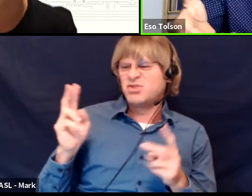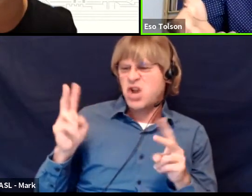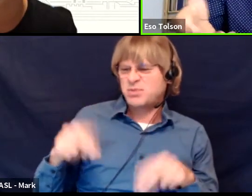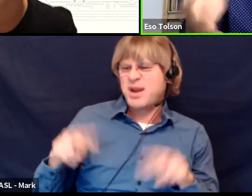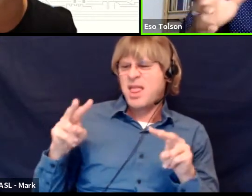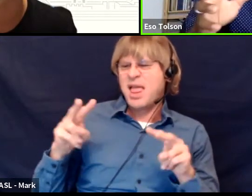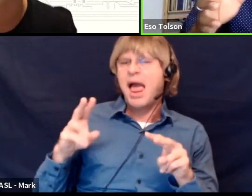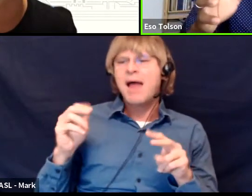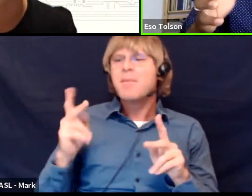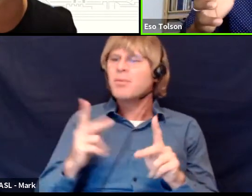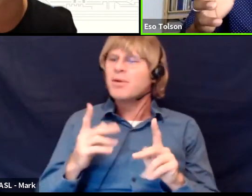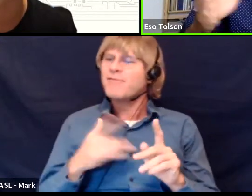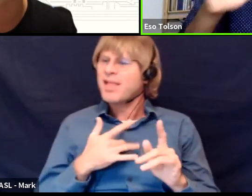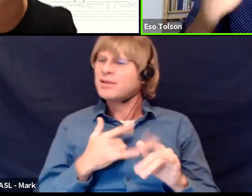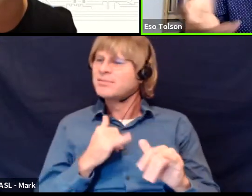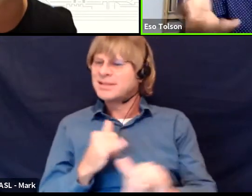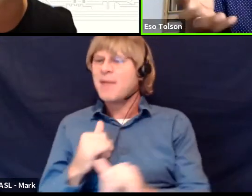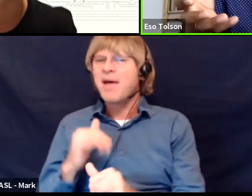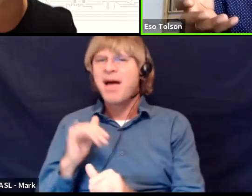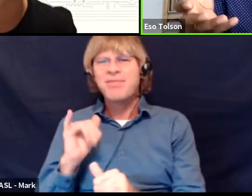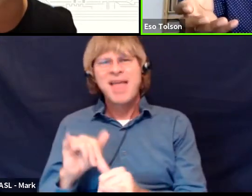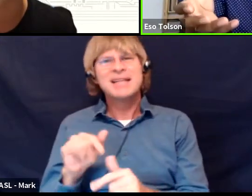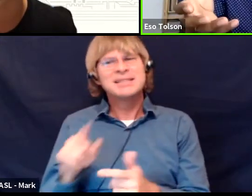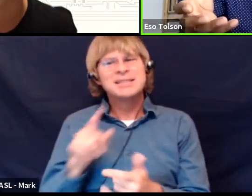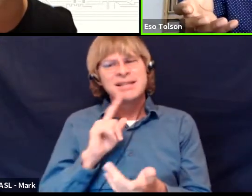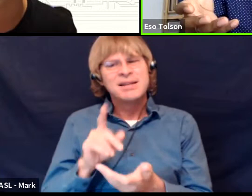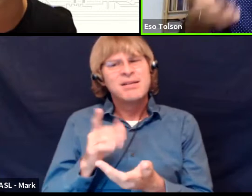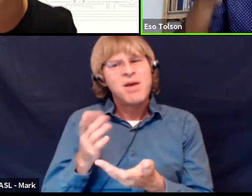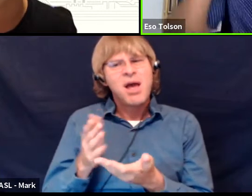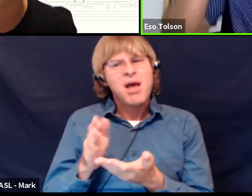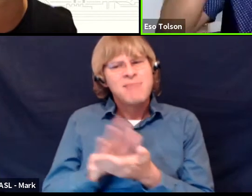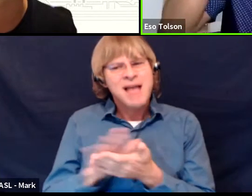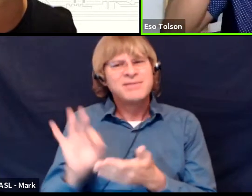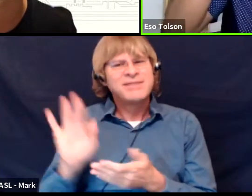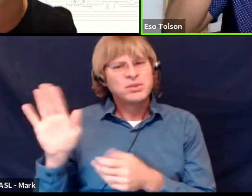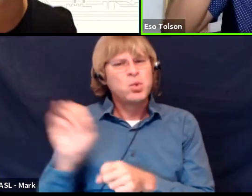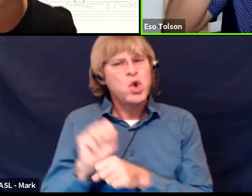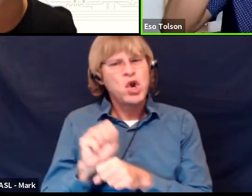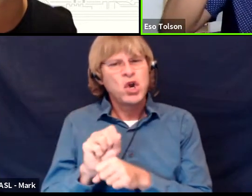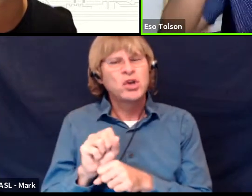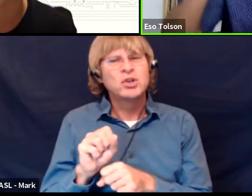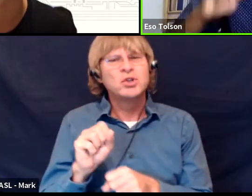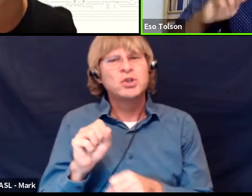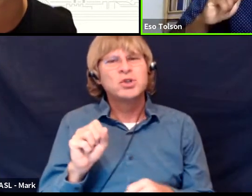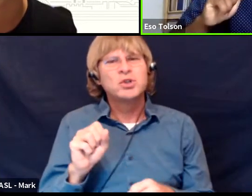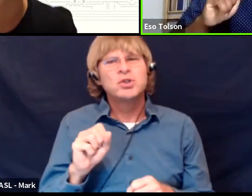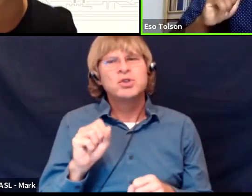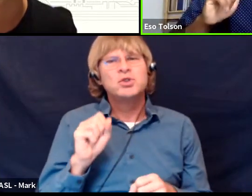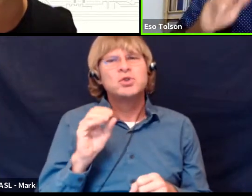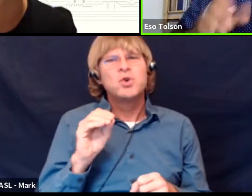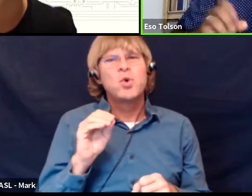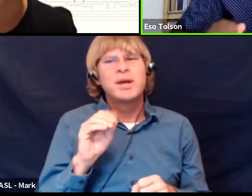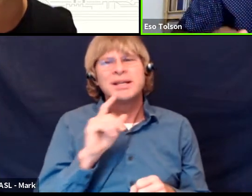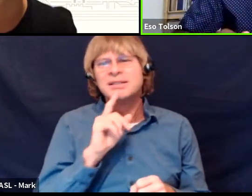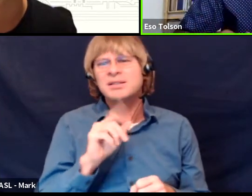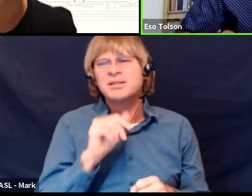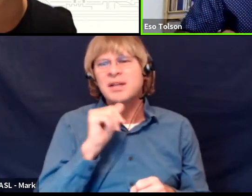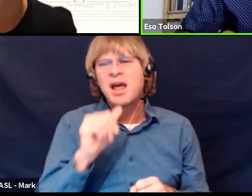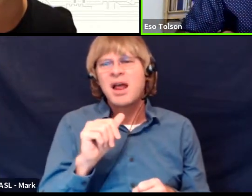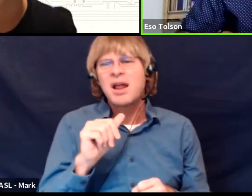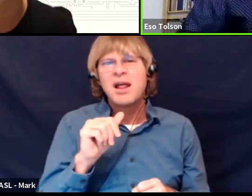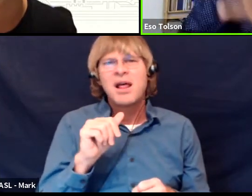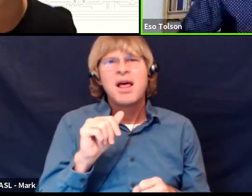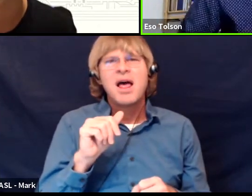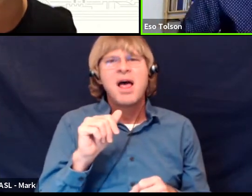with people. And that's really the charm of his work. And so it's not about it